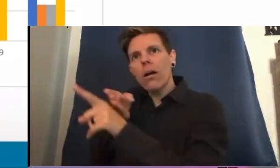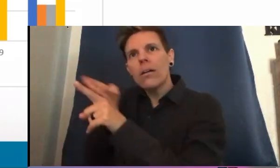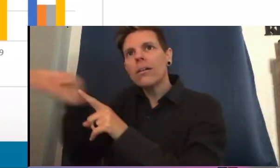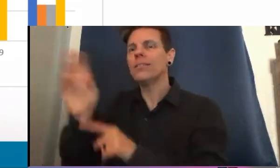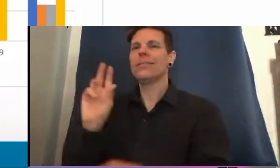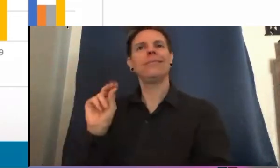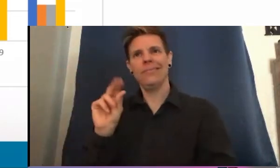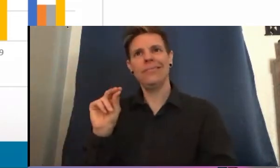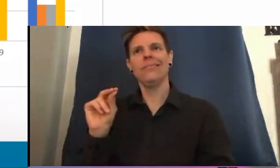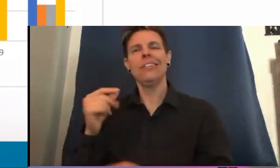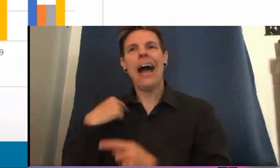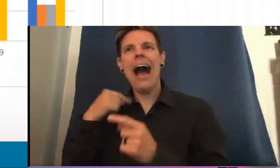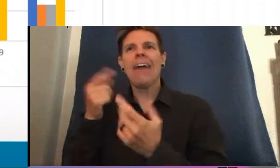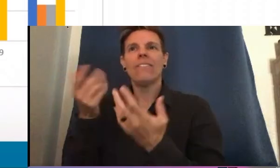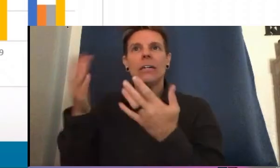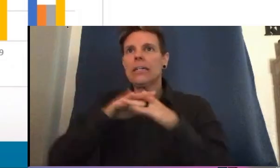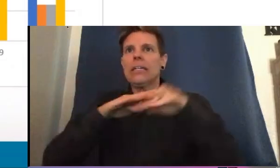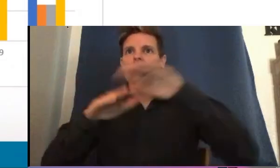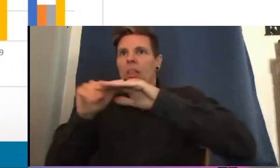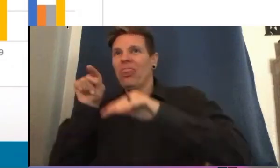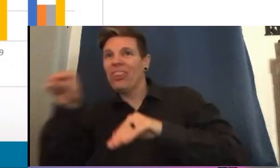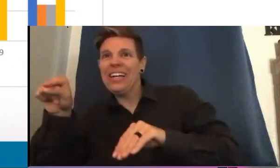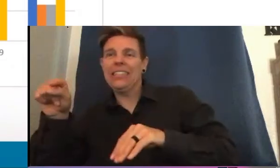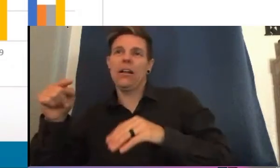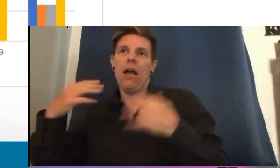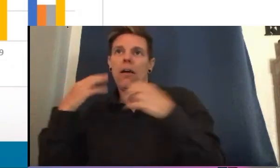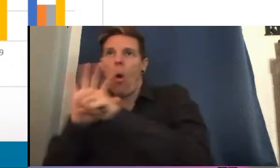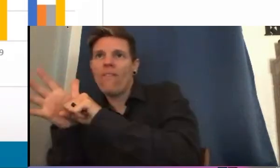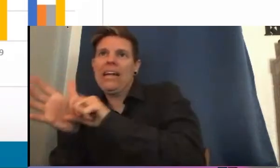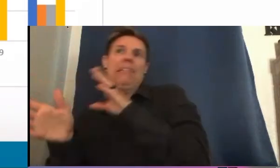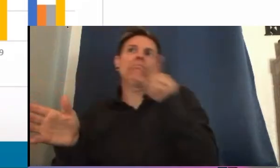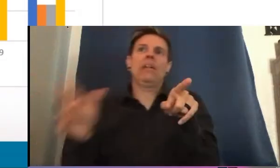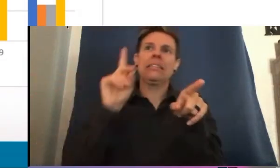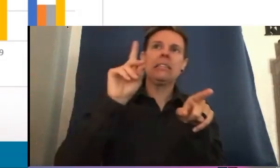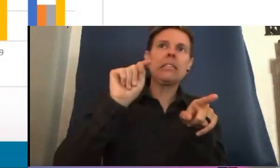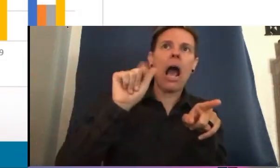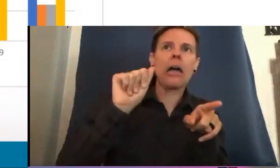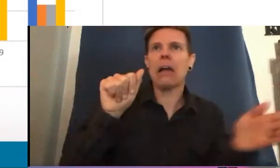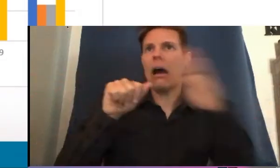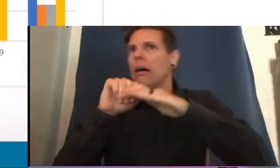the layered approach which increases